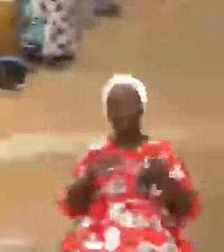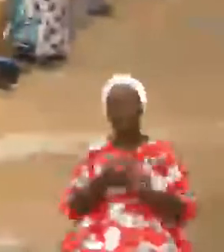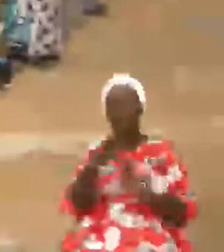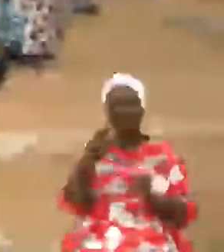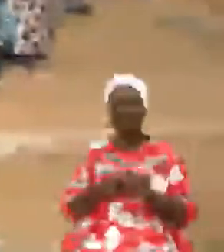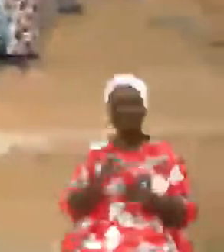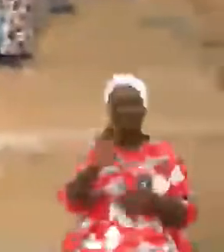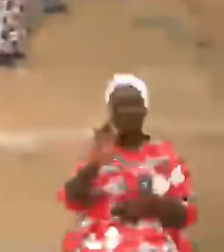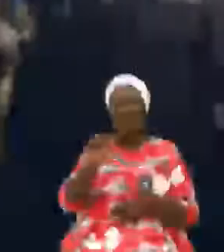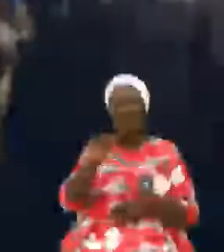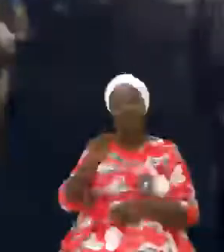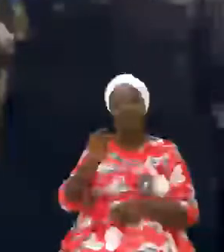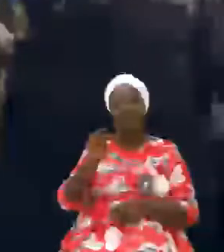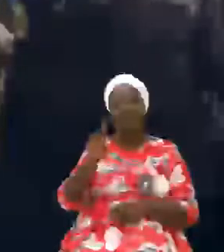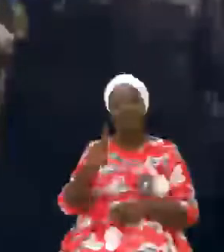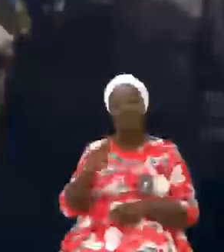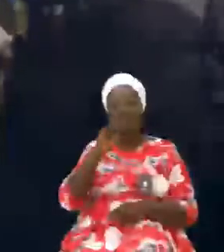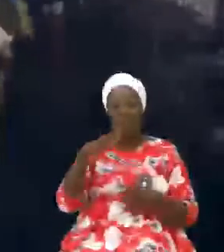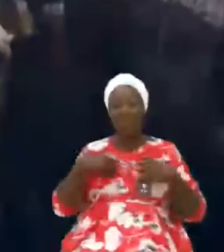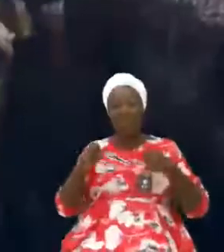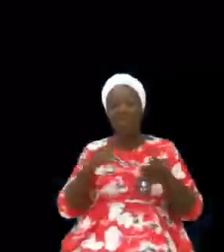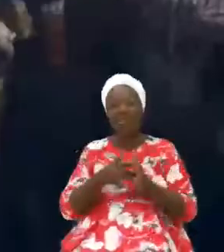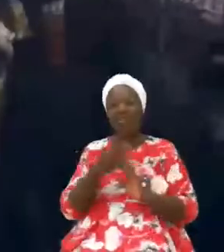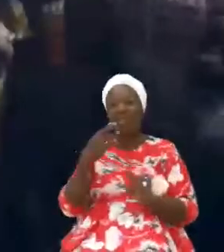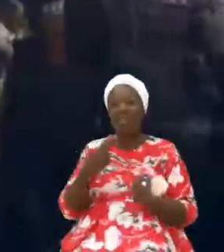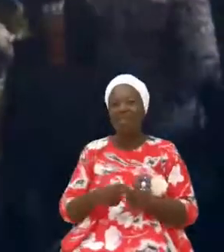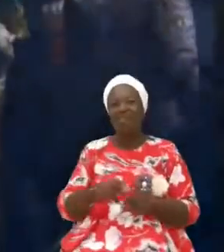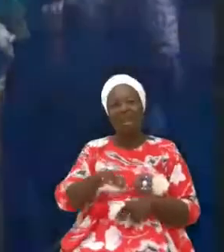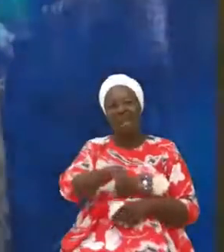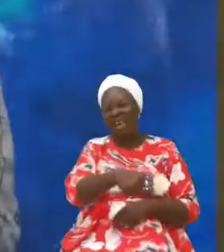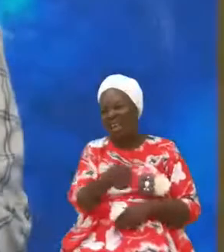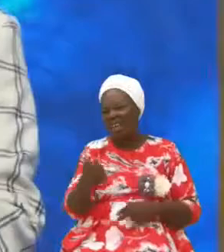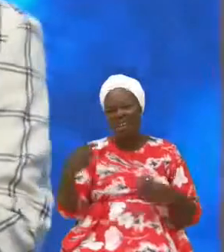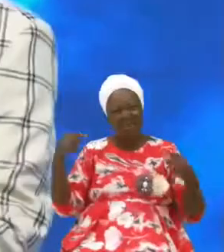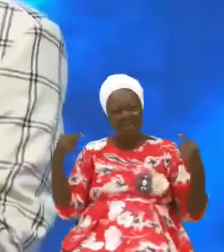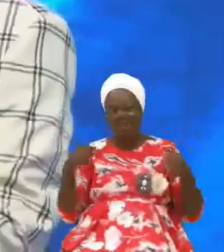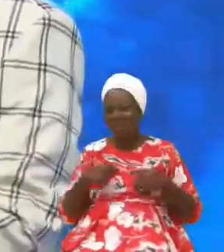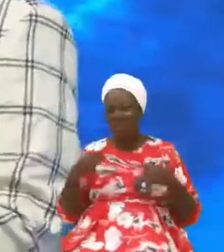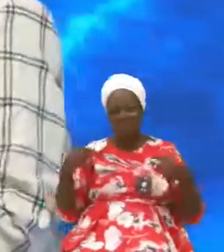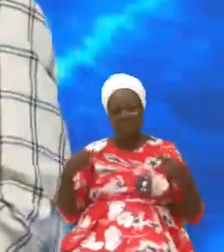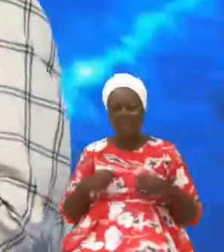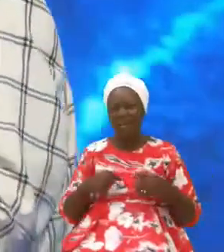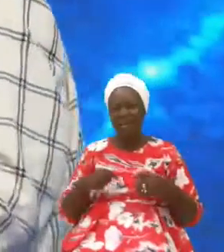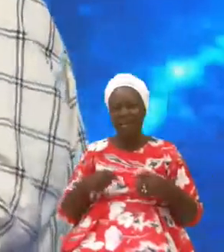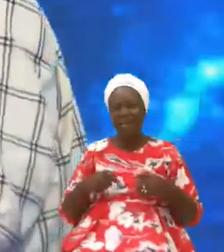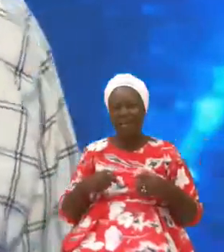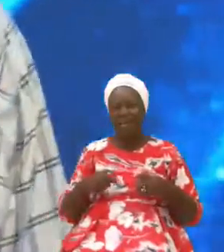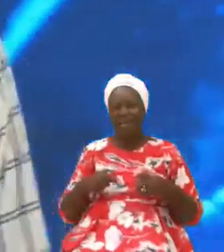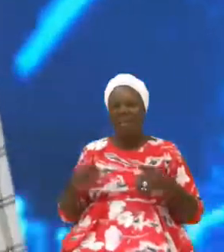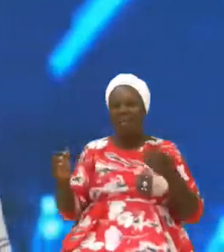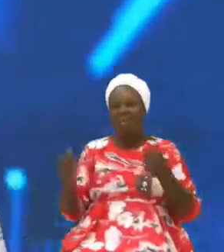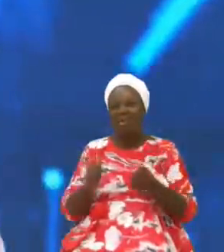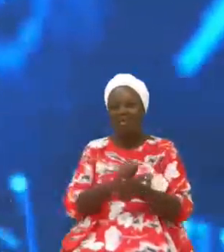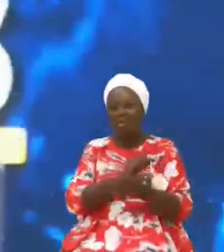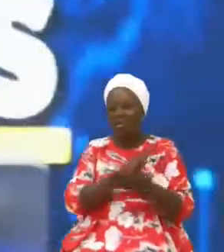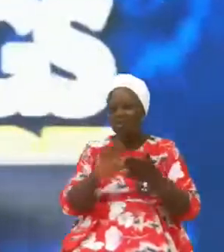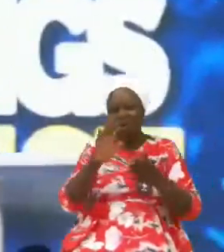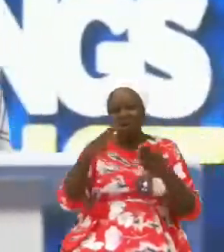Ulcer will be healed. Cancer will be healed. Any